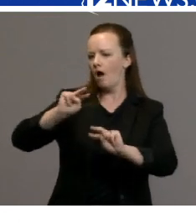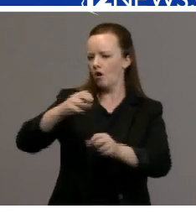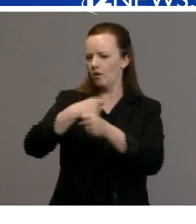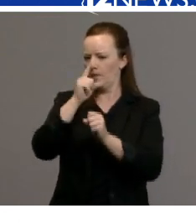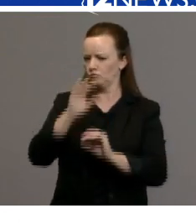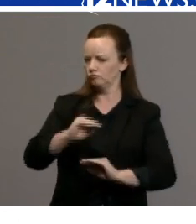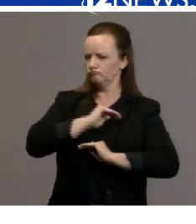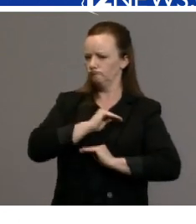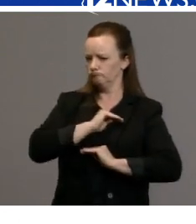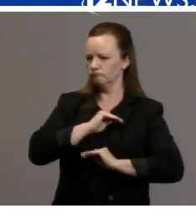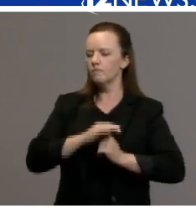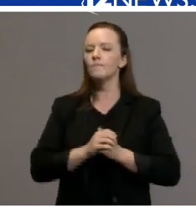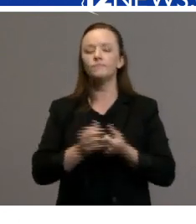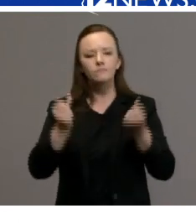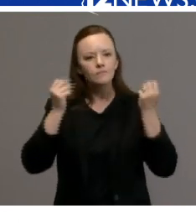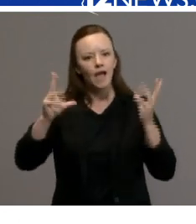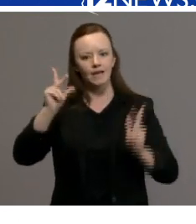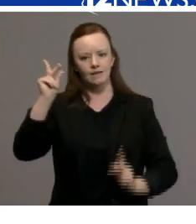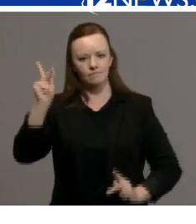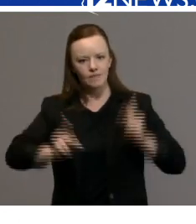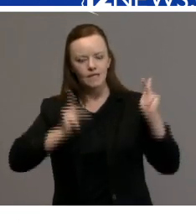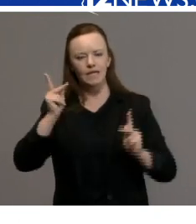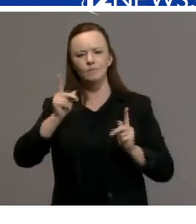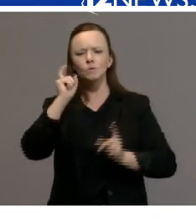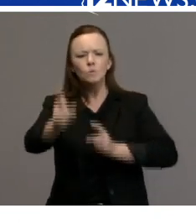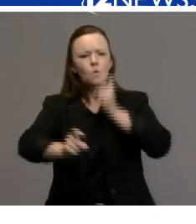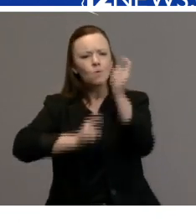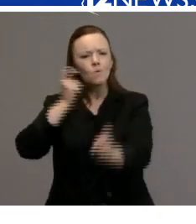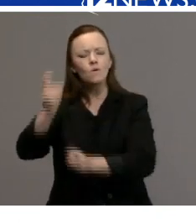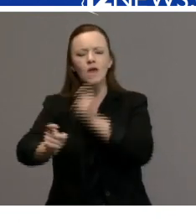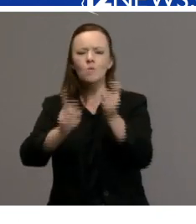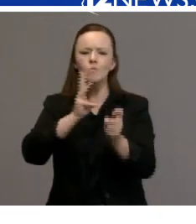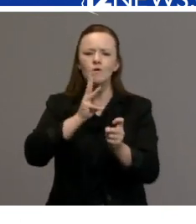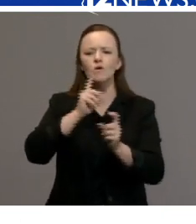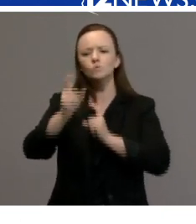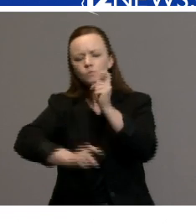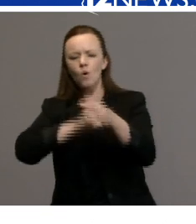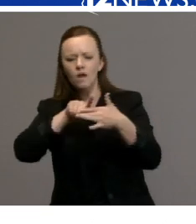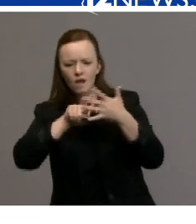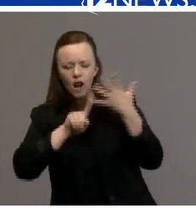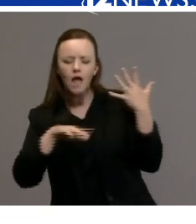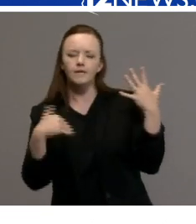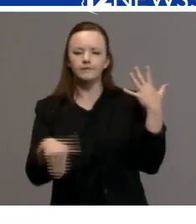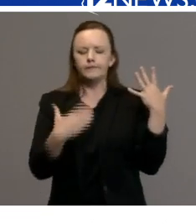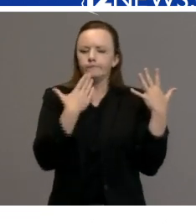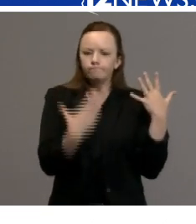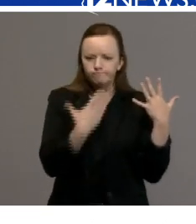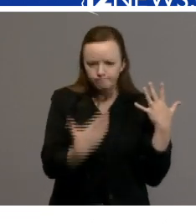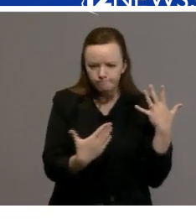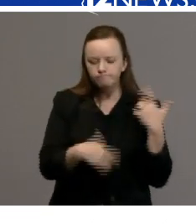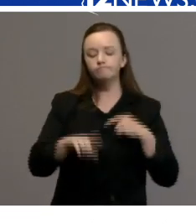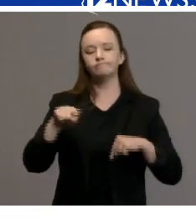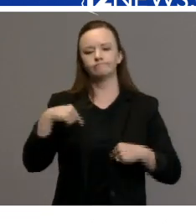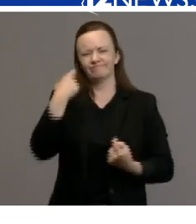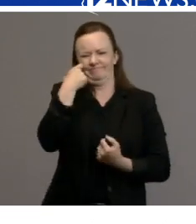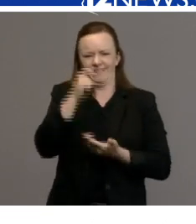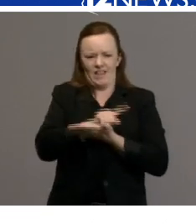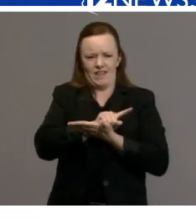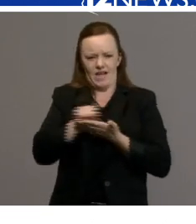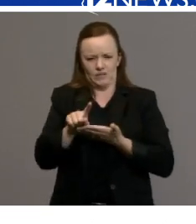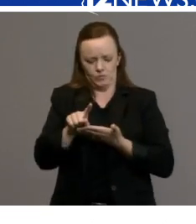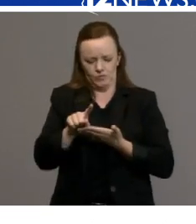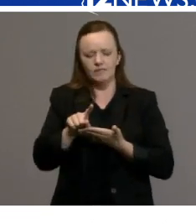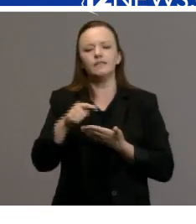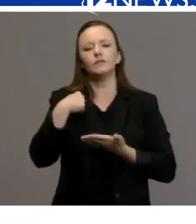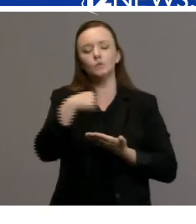of public support and donations, and we are able to execute just in the last week 4 specific missions